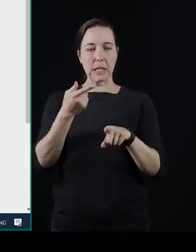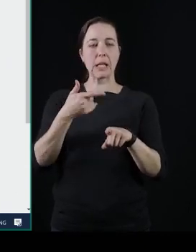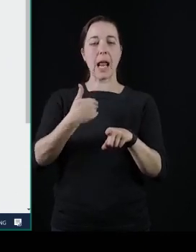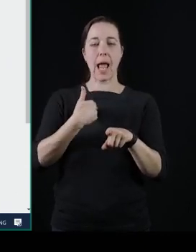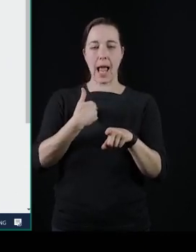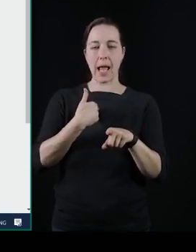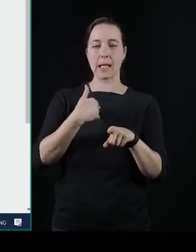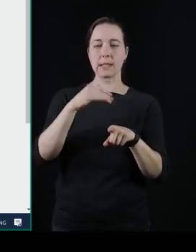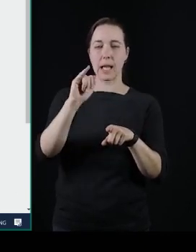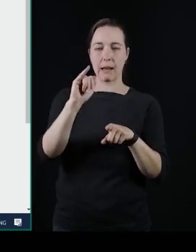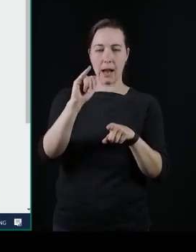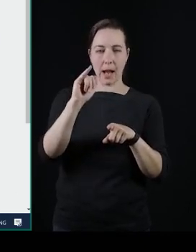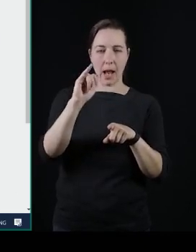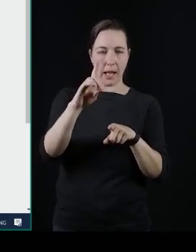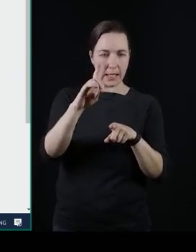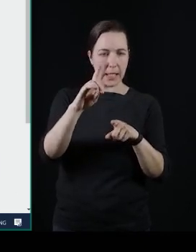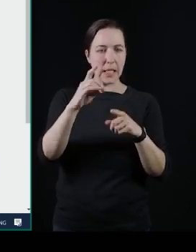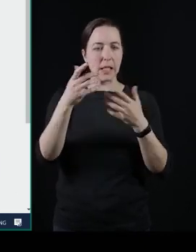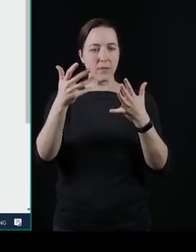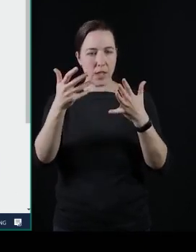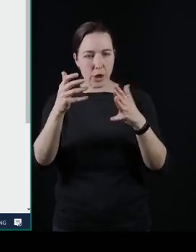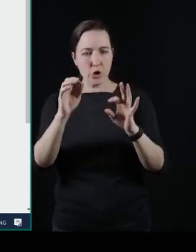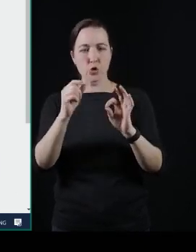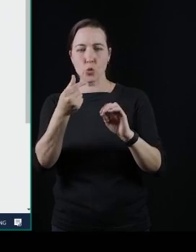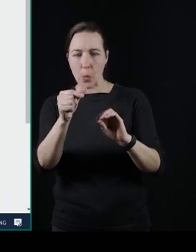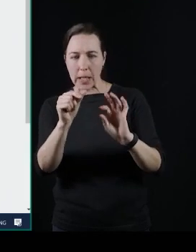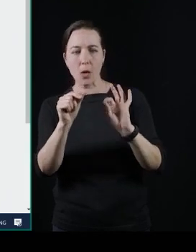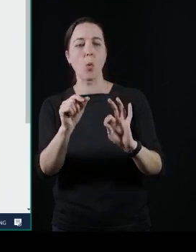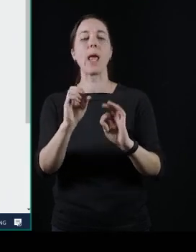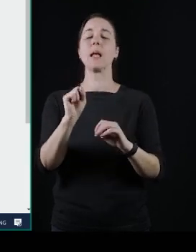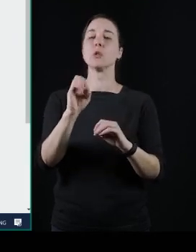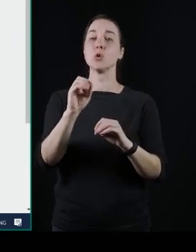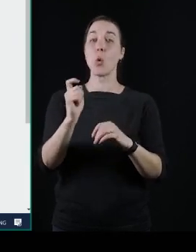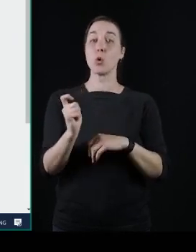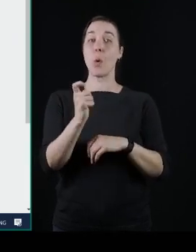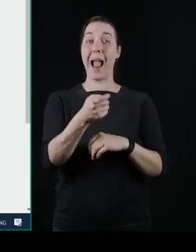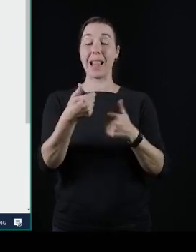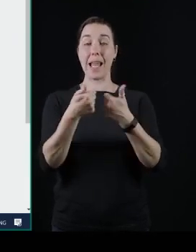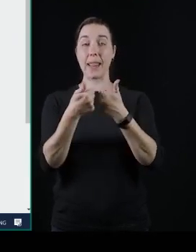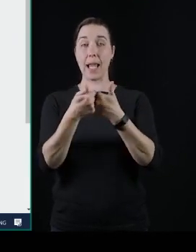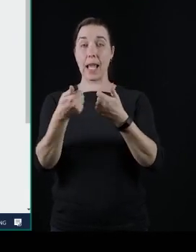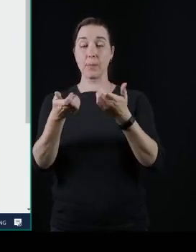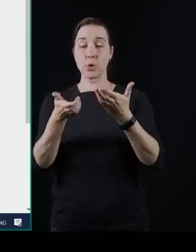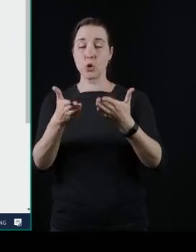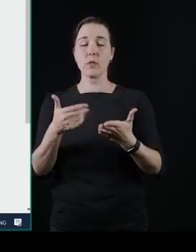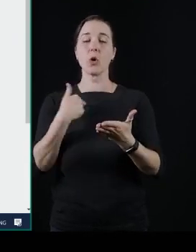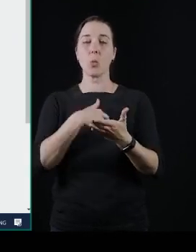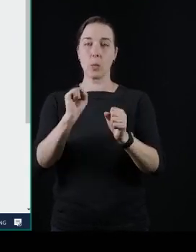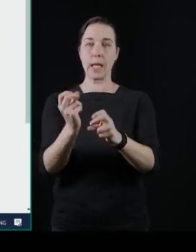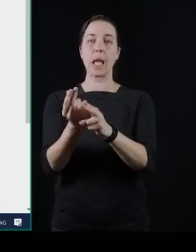has a build ID, which is a GUID. So to allocate a game server, we can use